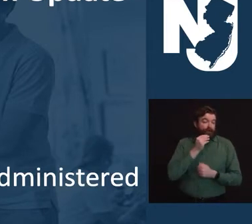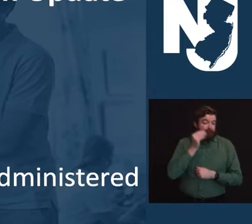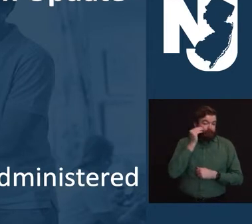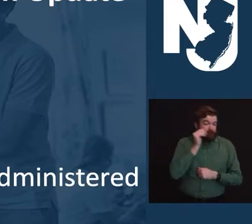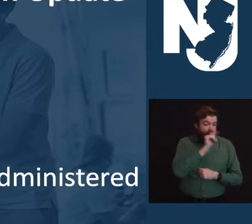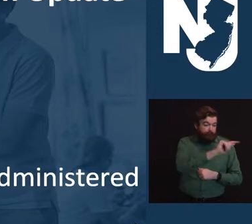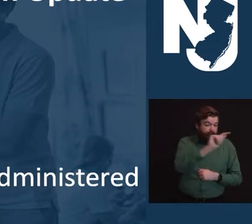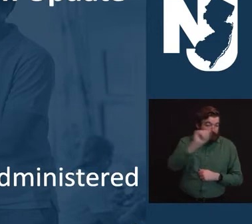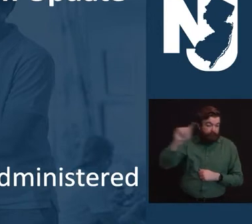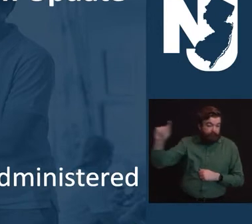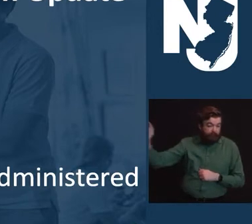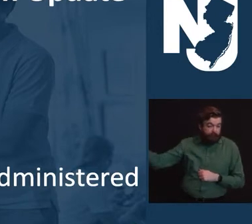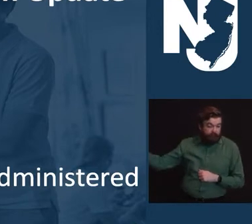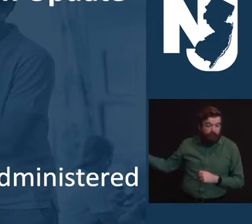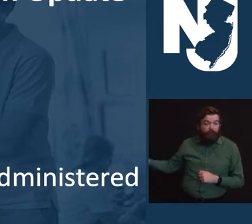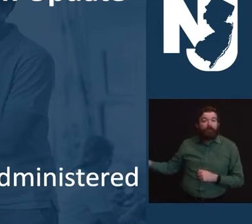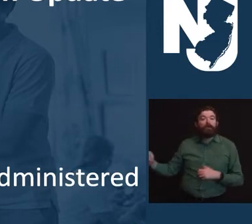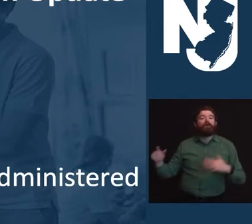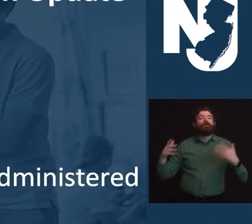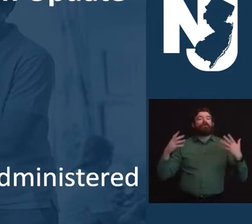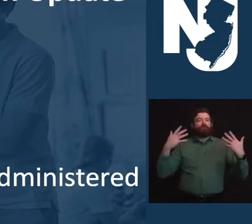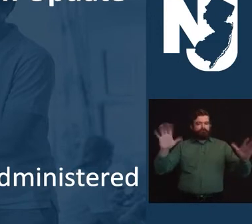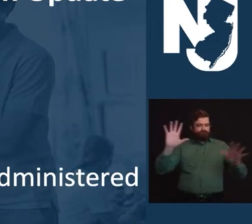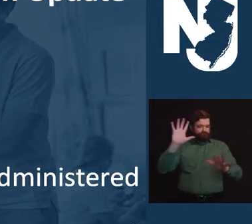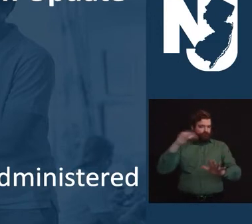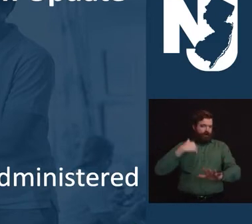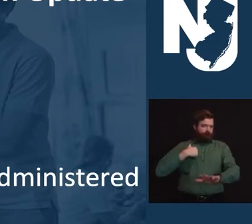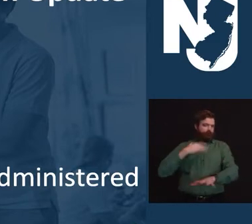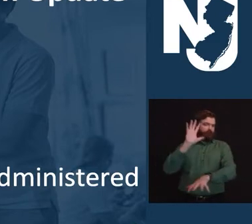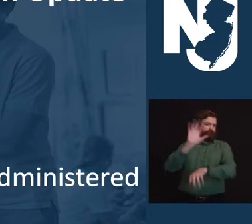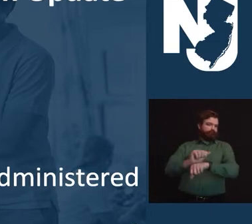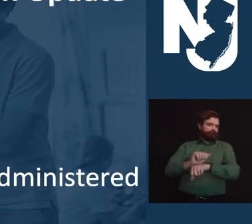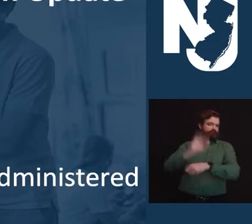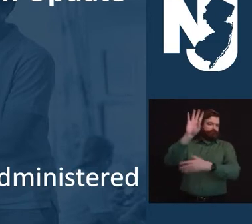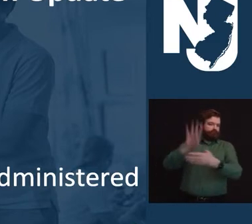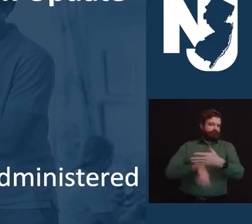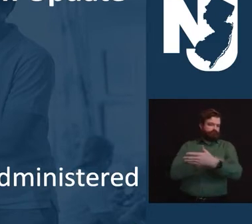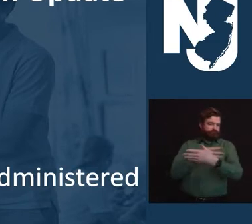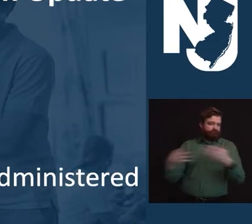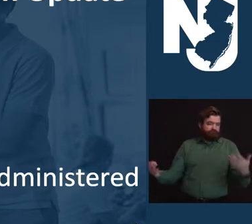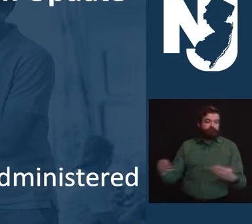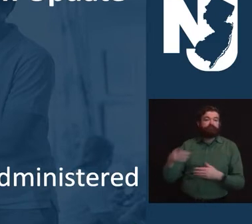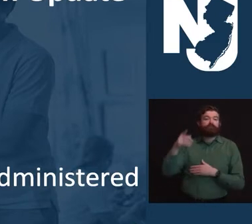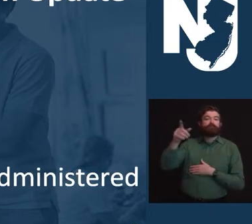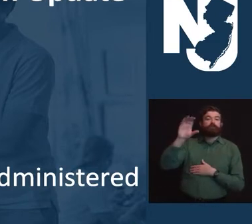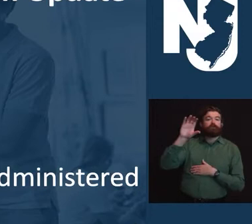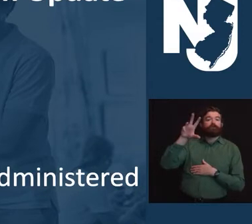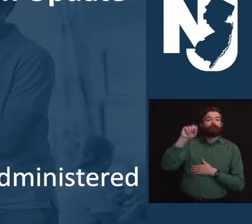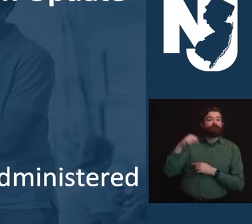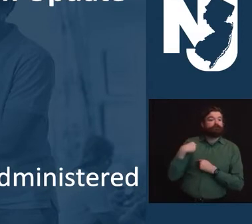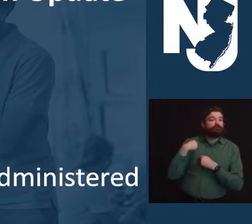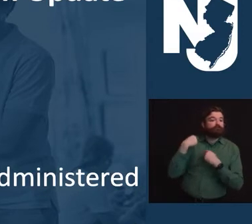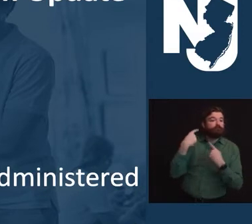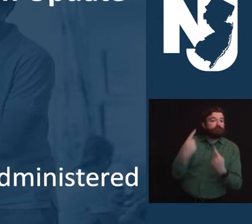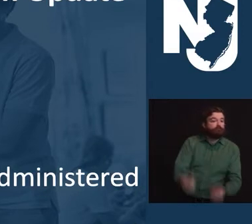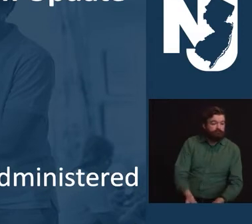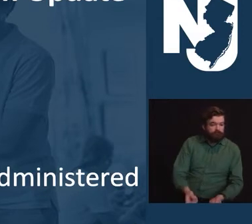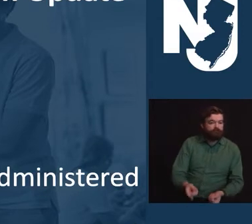clinic scheduled, with CVS holding 901 of these, Walgreens 369, a total